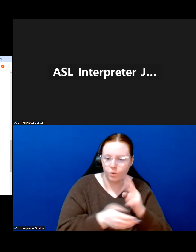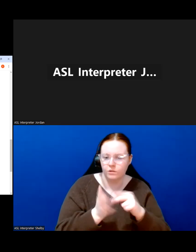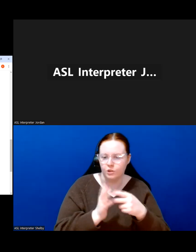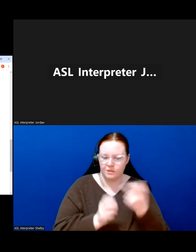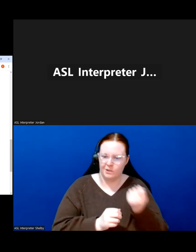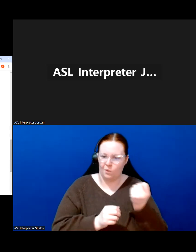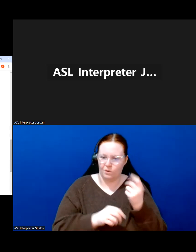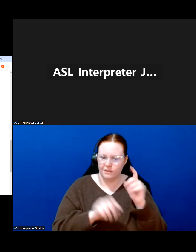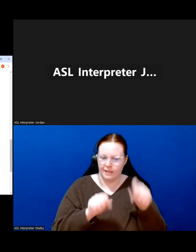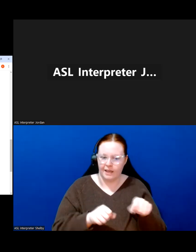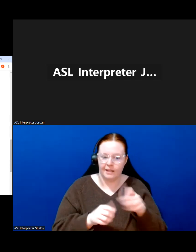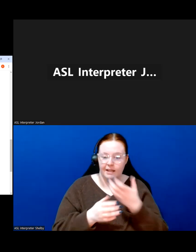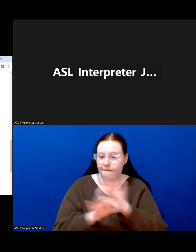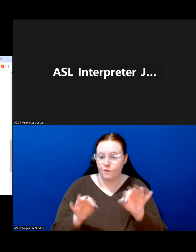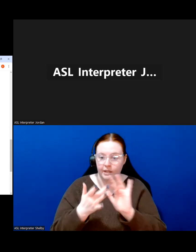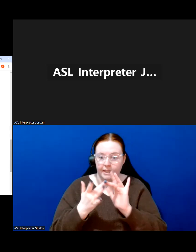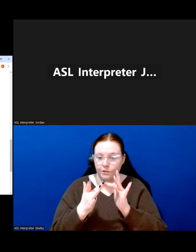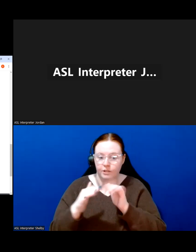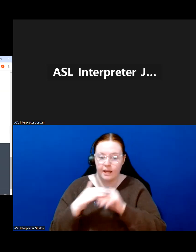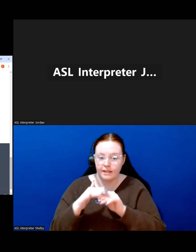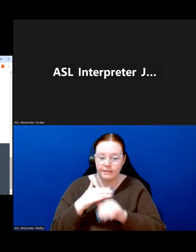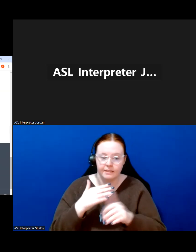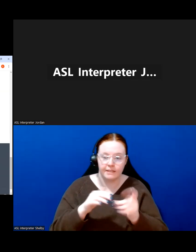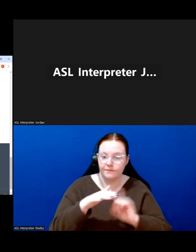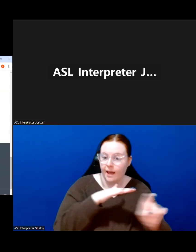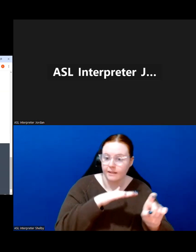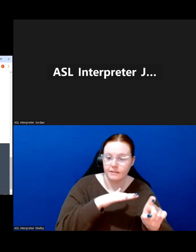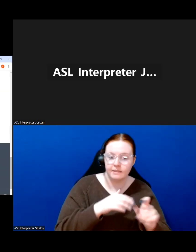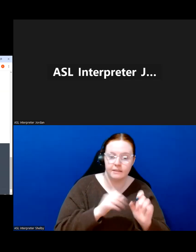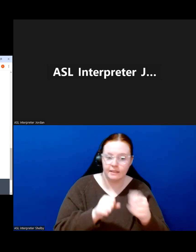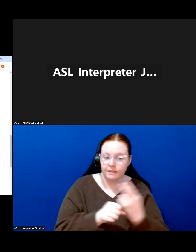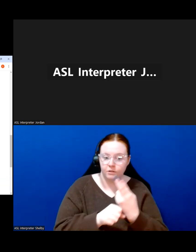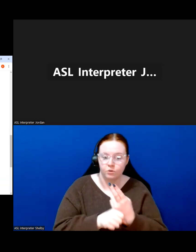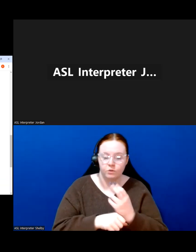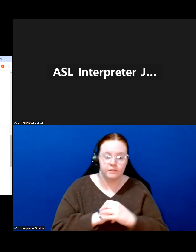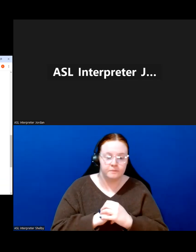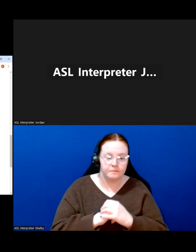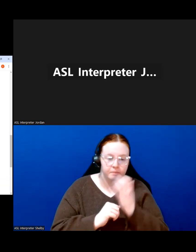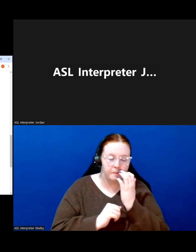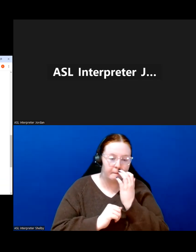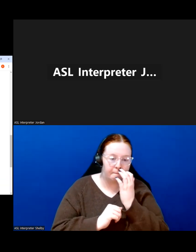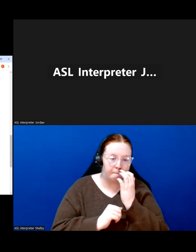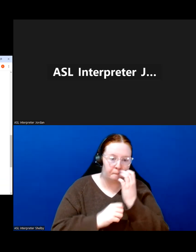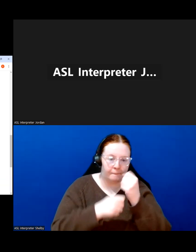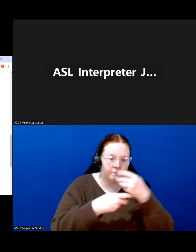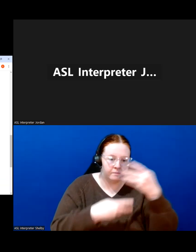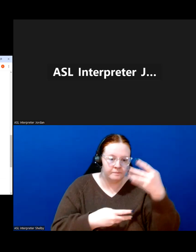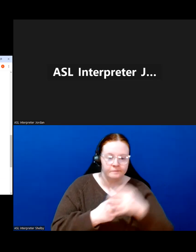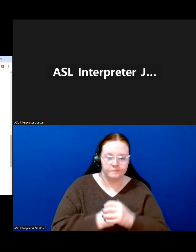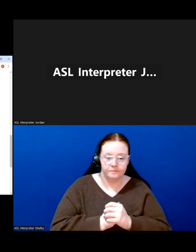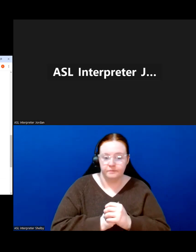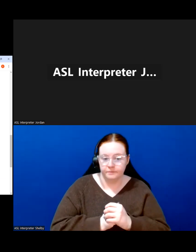has free wireless internet access, faxing if I need to fax something. And yeah.